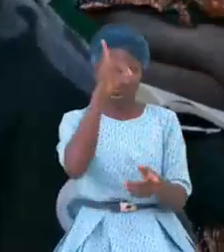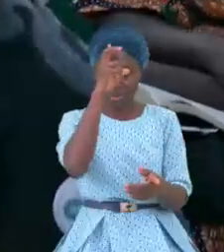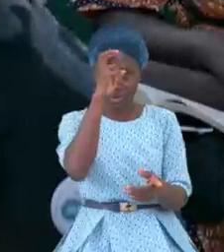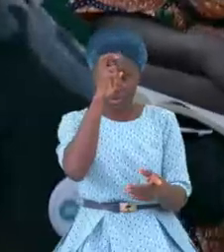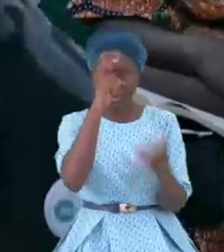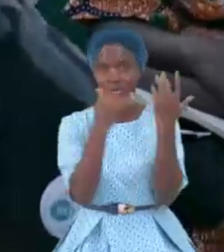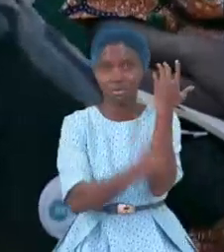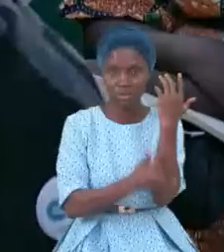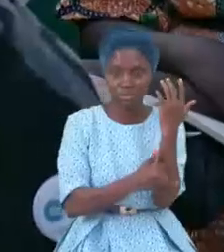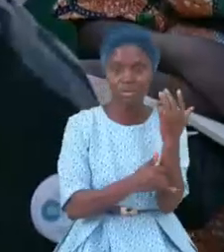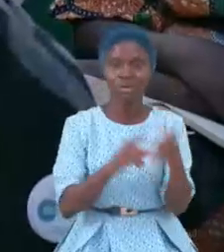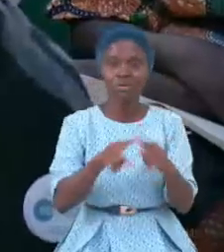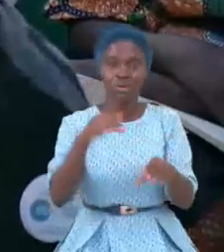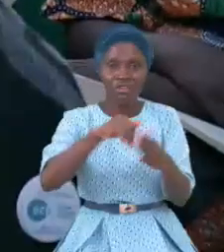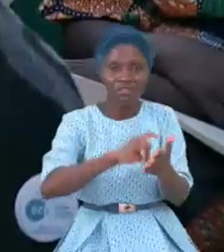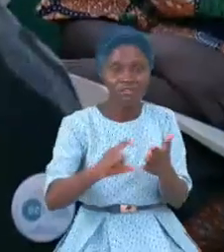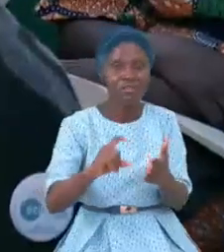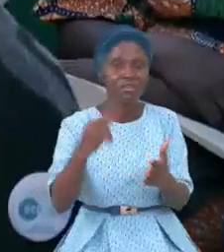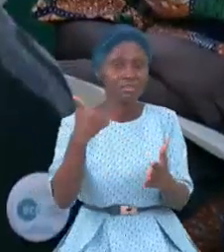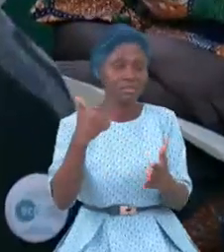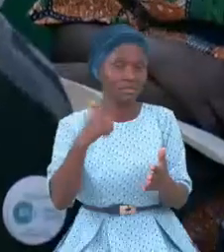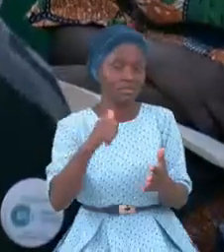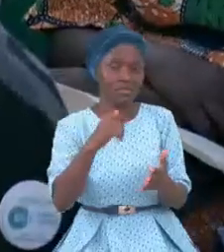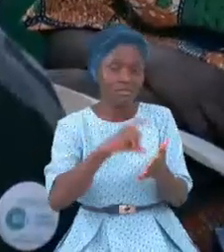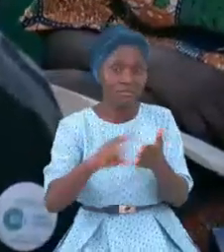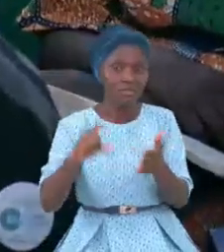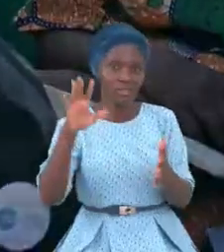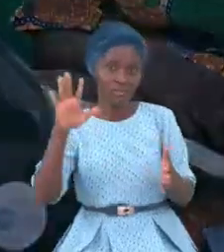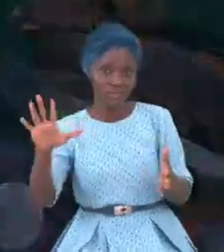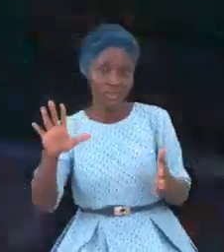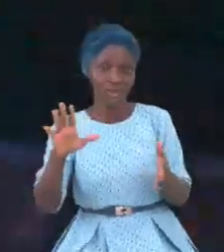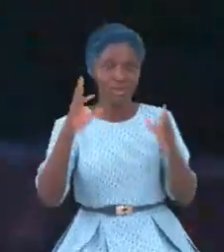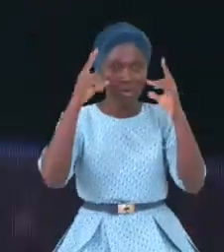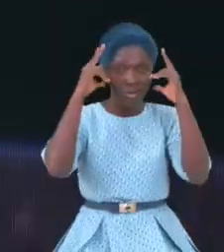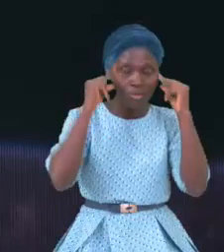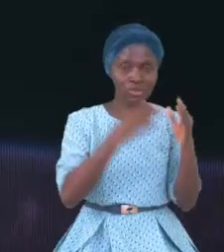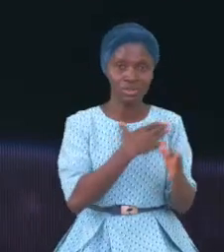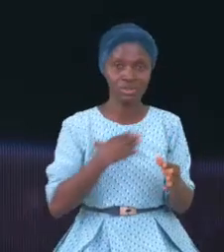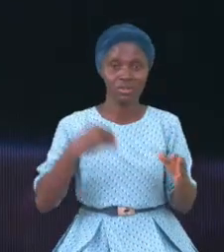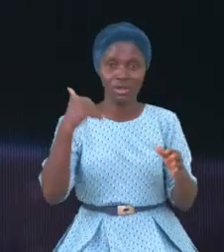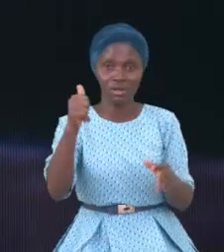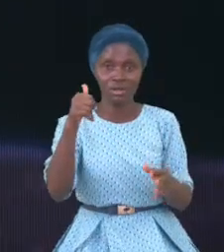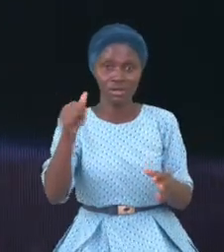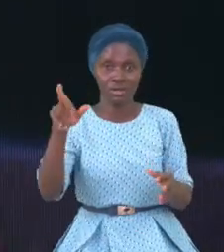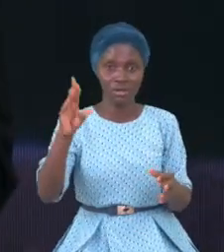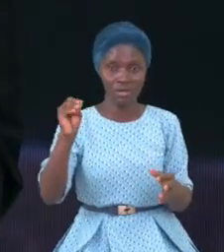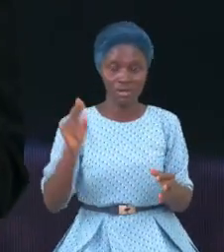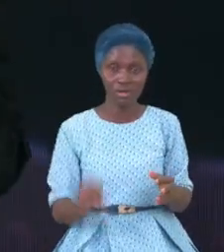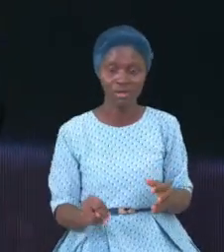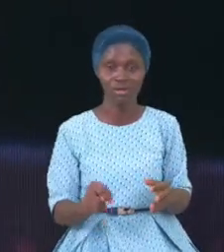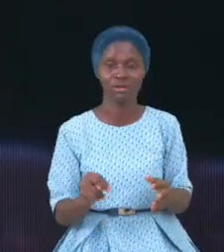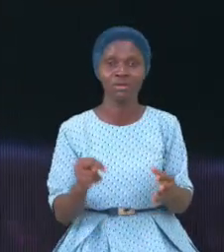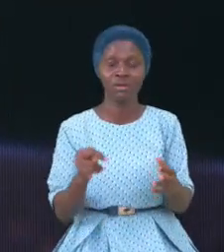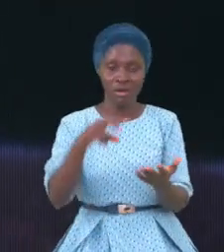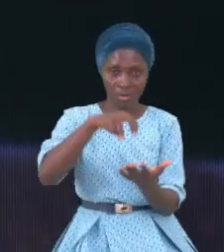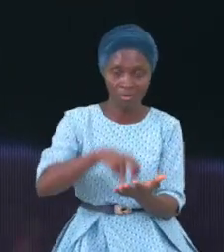verse 5, then Moses and Aaron fell upon on their faces before the assembly